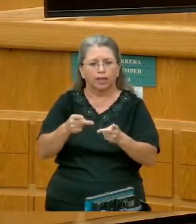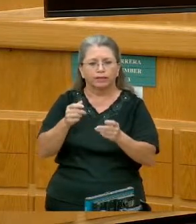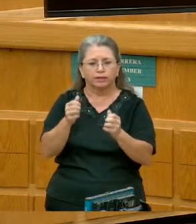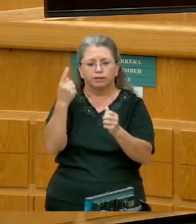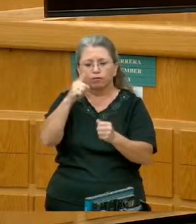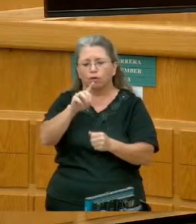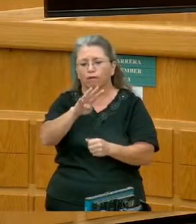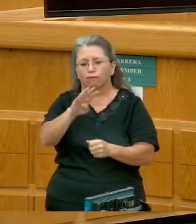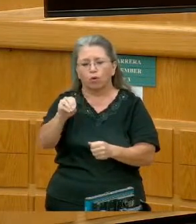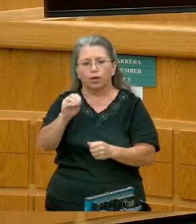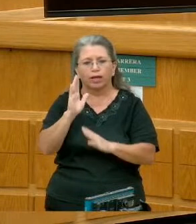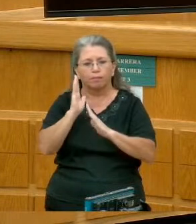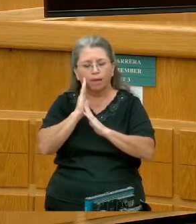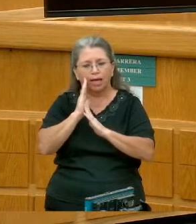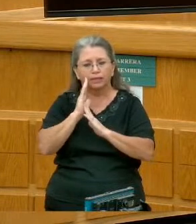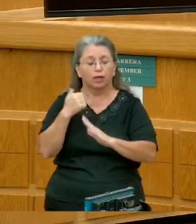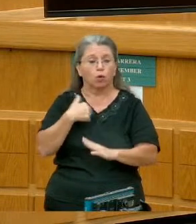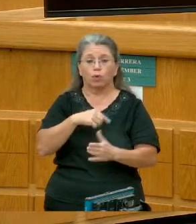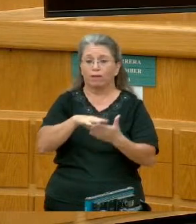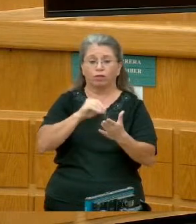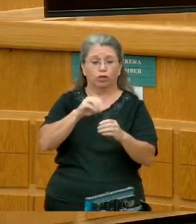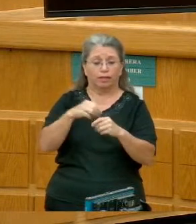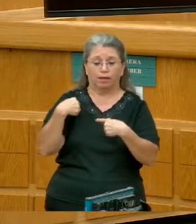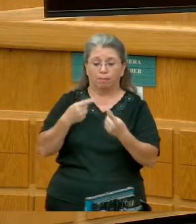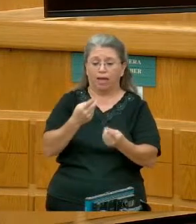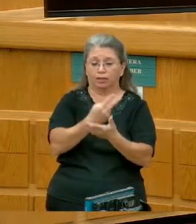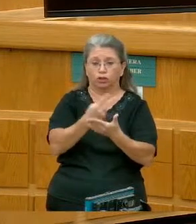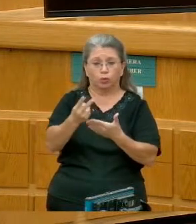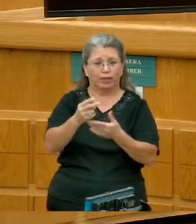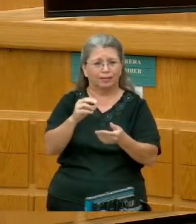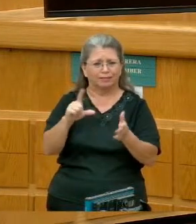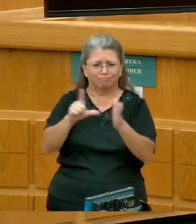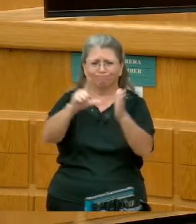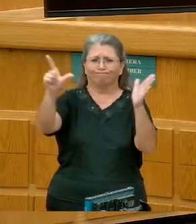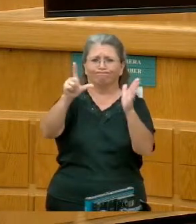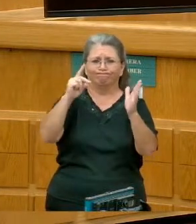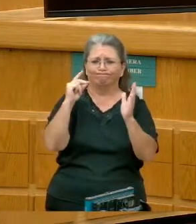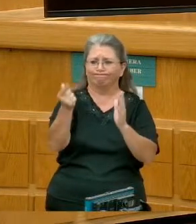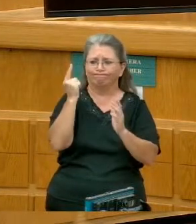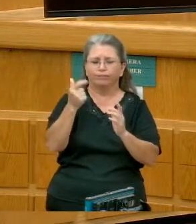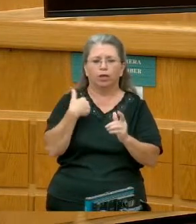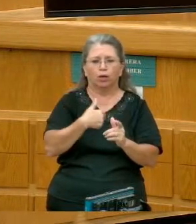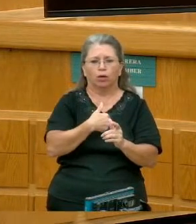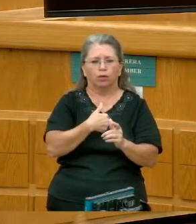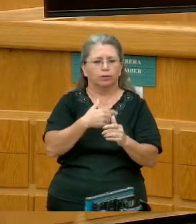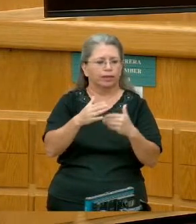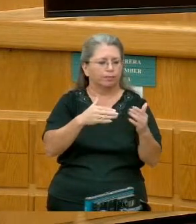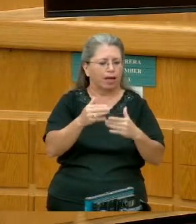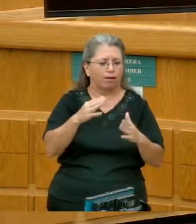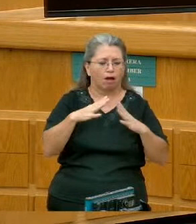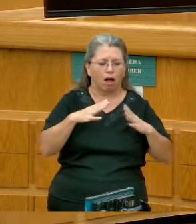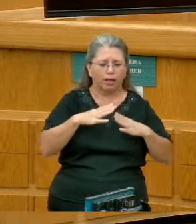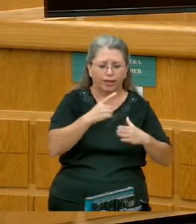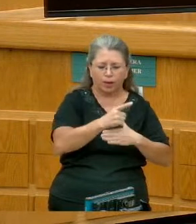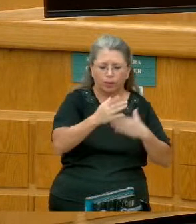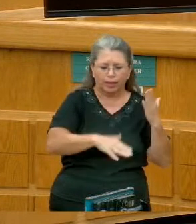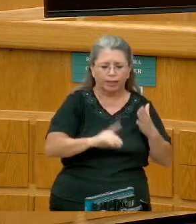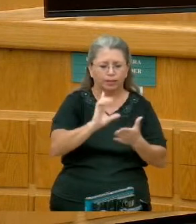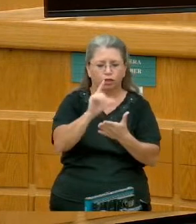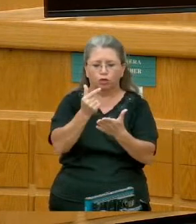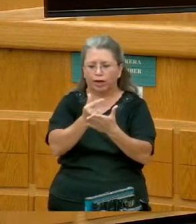last 2 weeks, is that in a blink of an eye, over a holiday weekend, graduation weekend, the start of